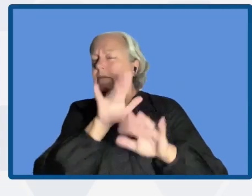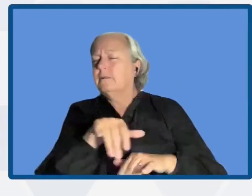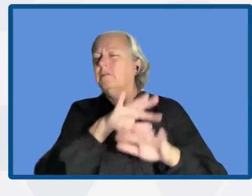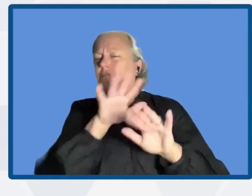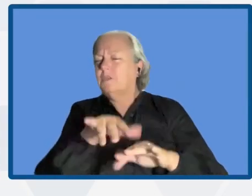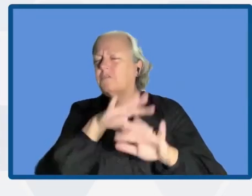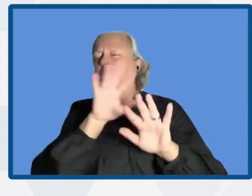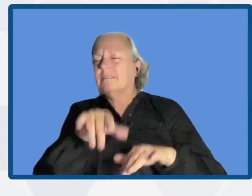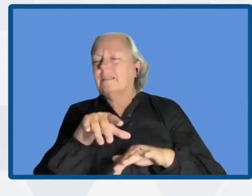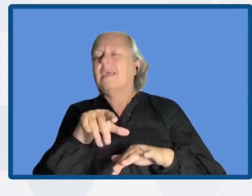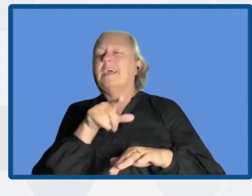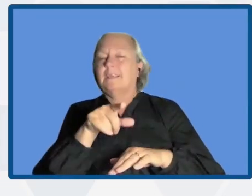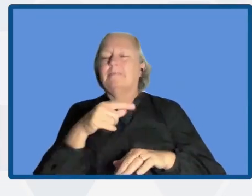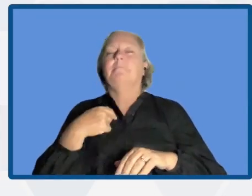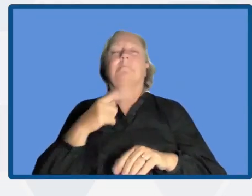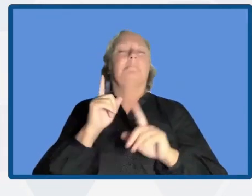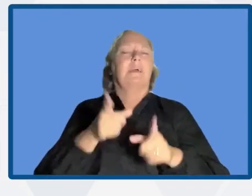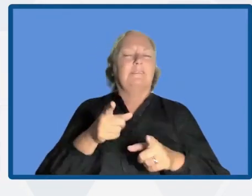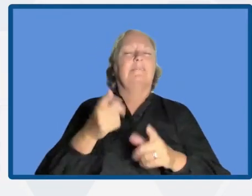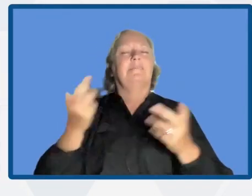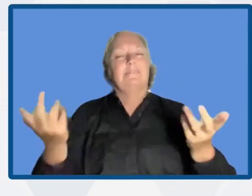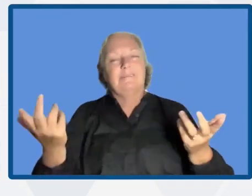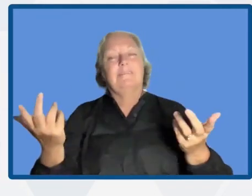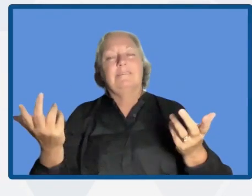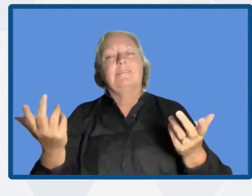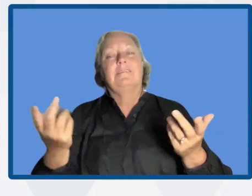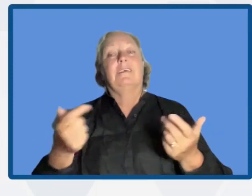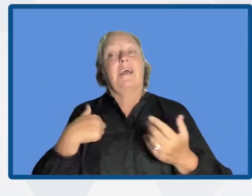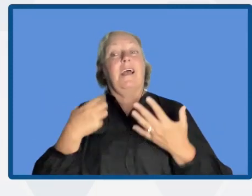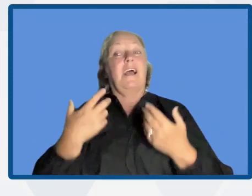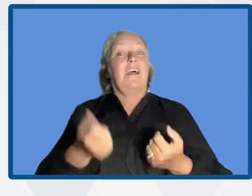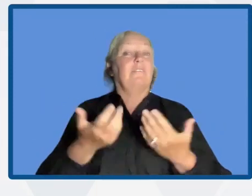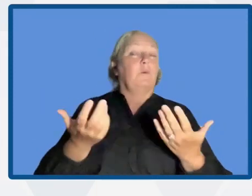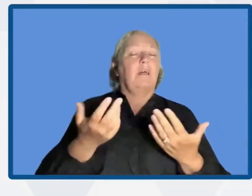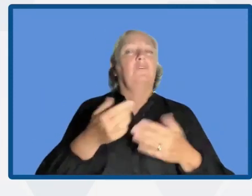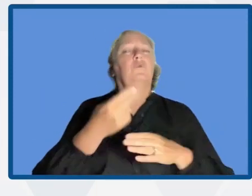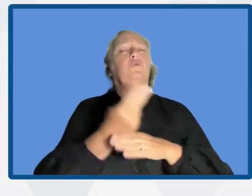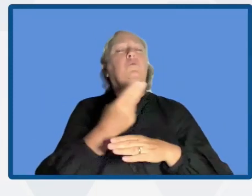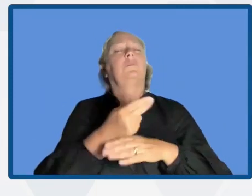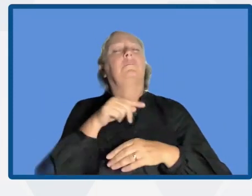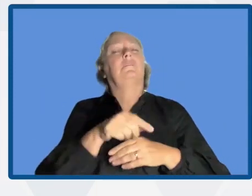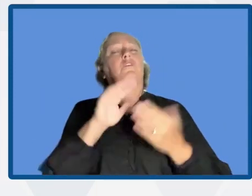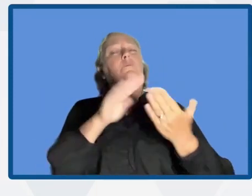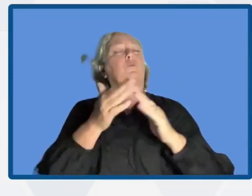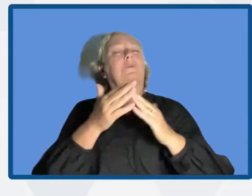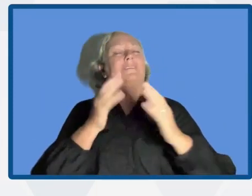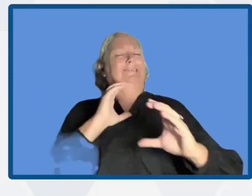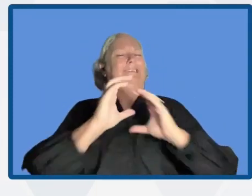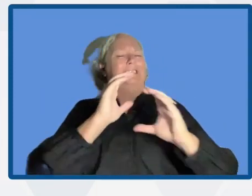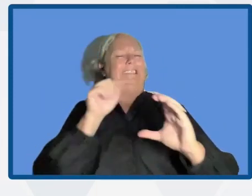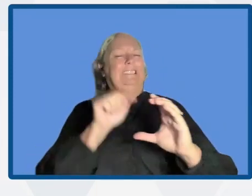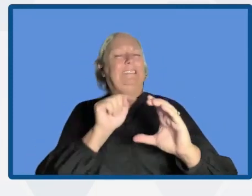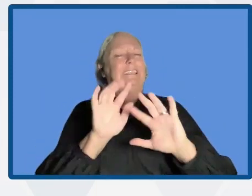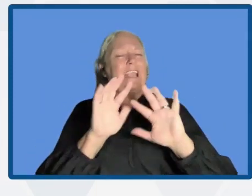So we need to use what we have in the community. And this is about communication. Communication, how do we do the